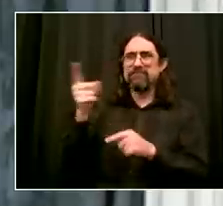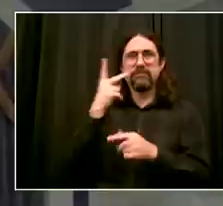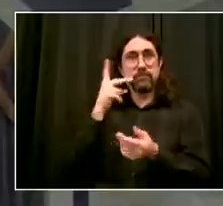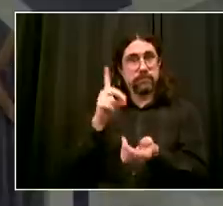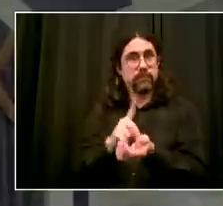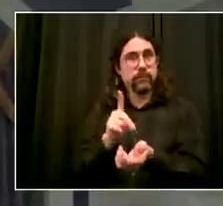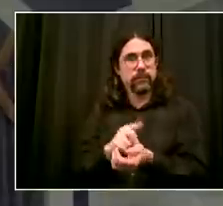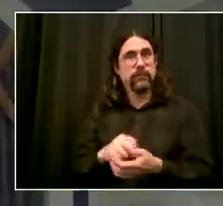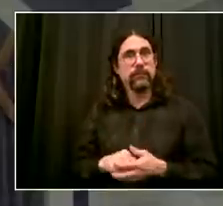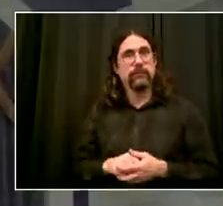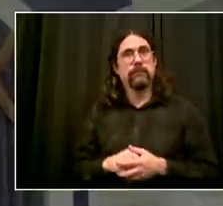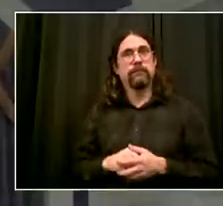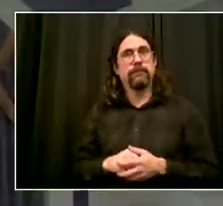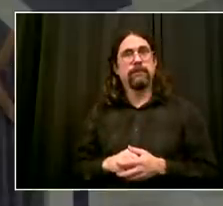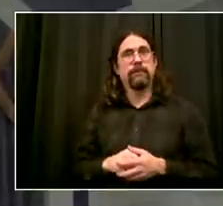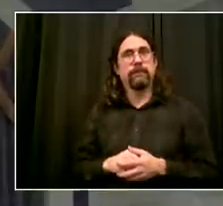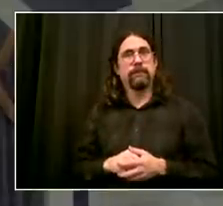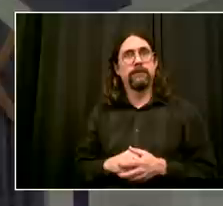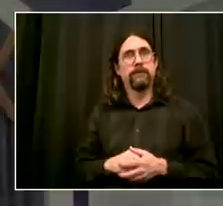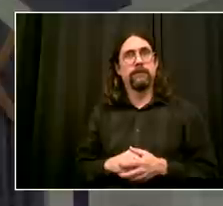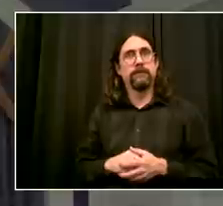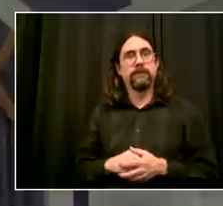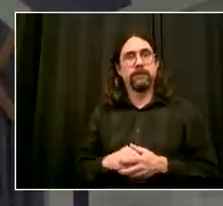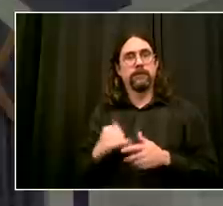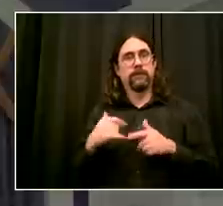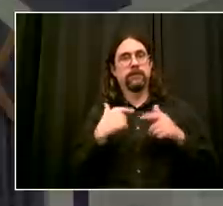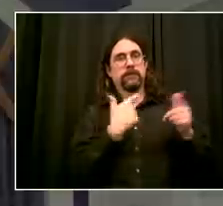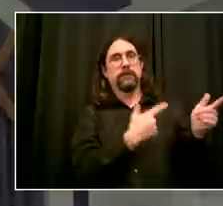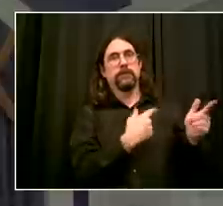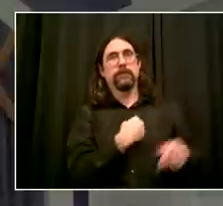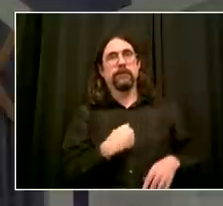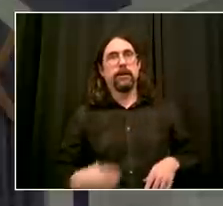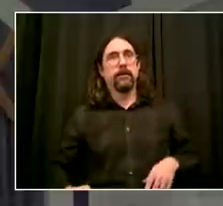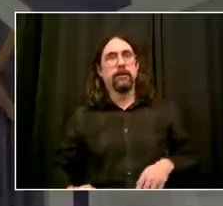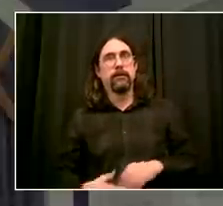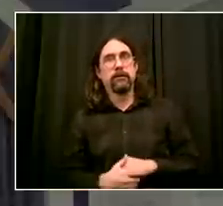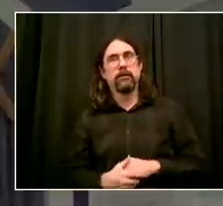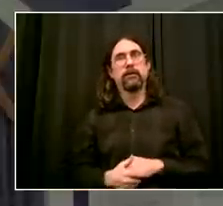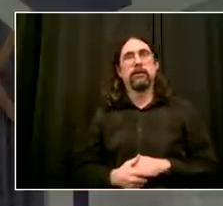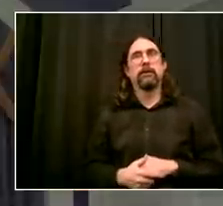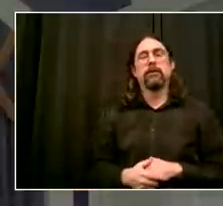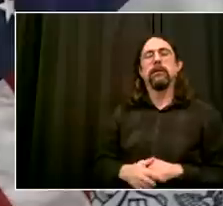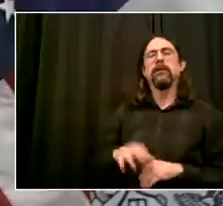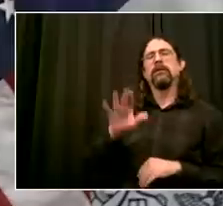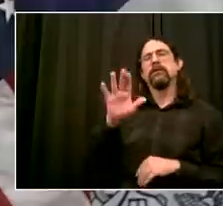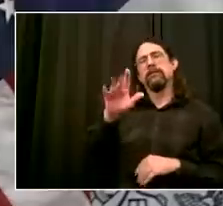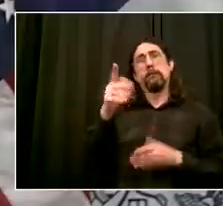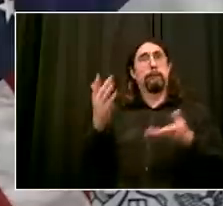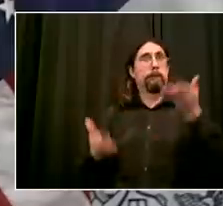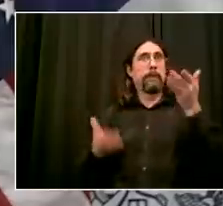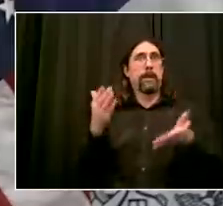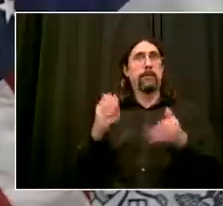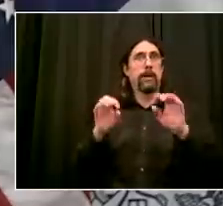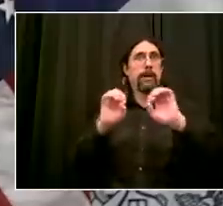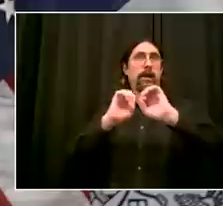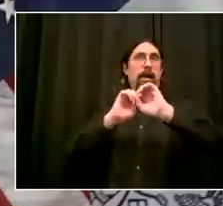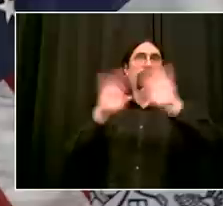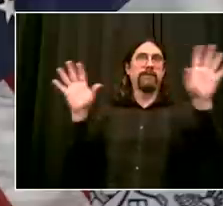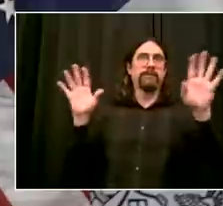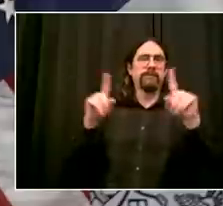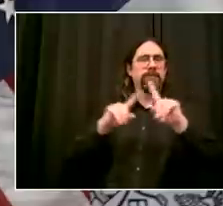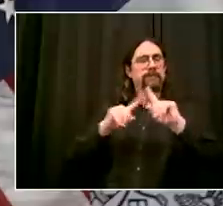other obvious point, which has really changed a lot, Marcia, in the course of this crisis, is the use of